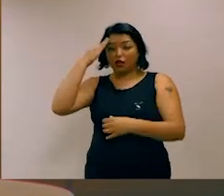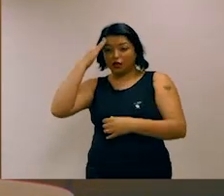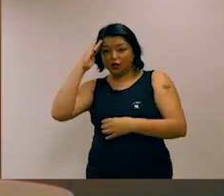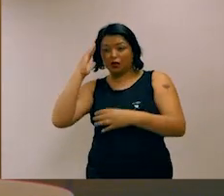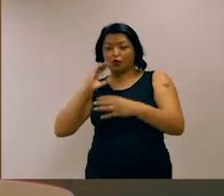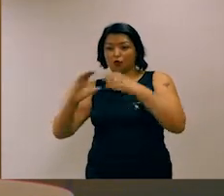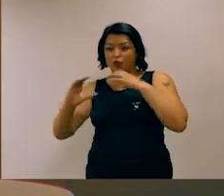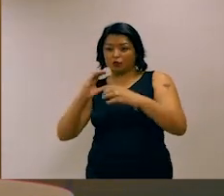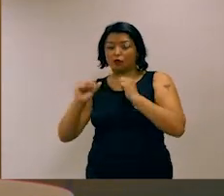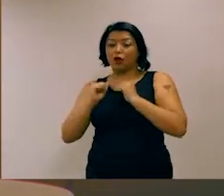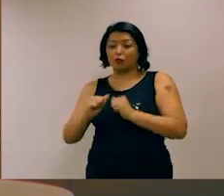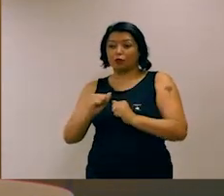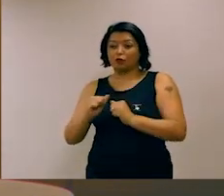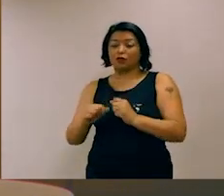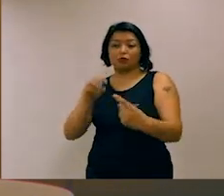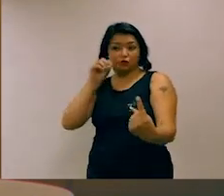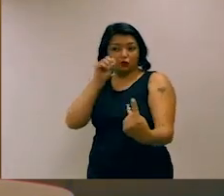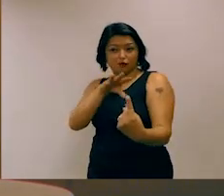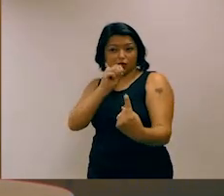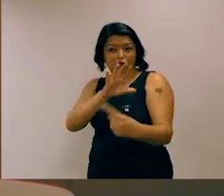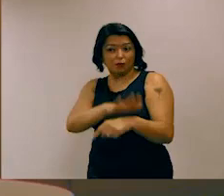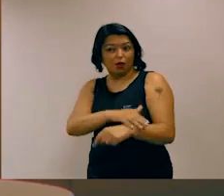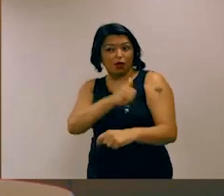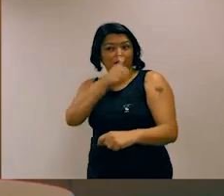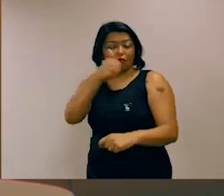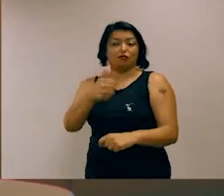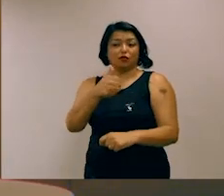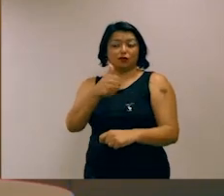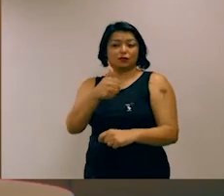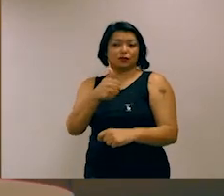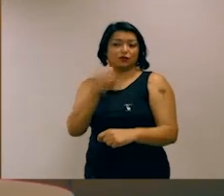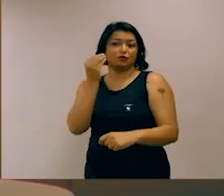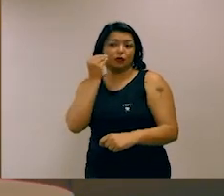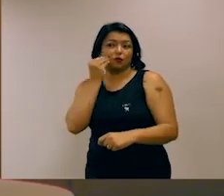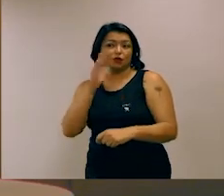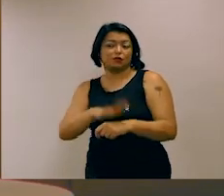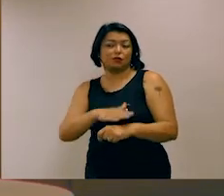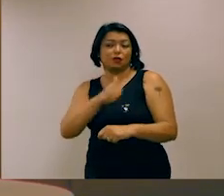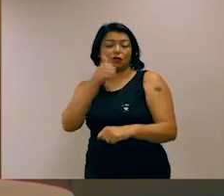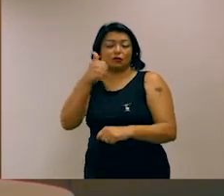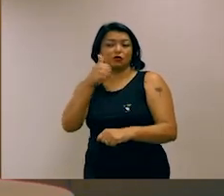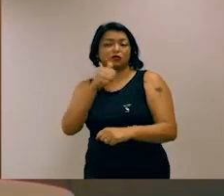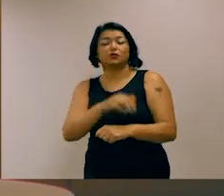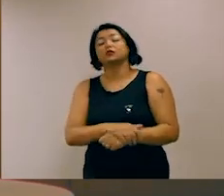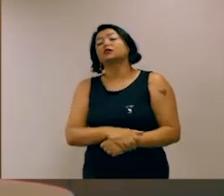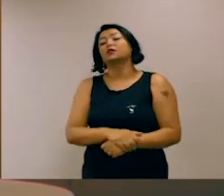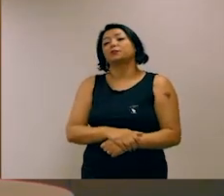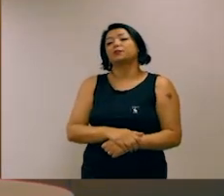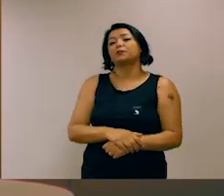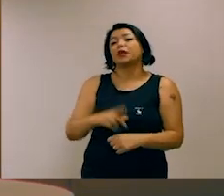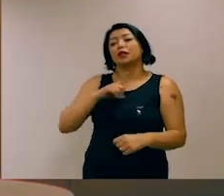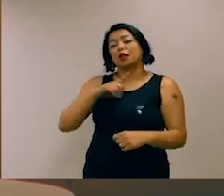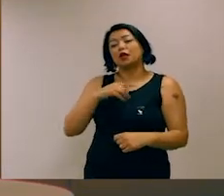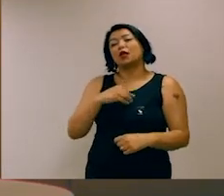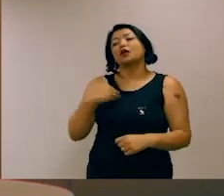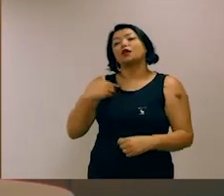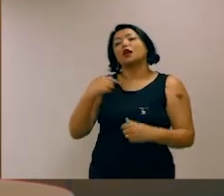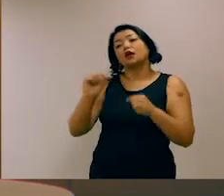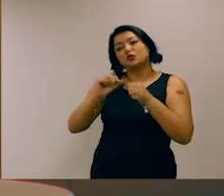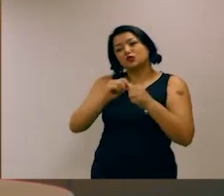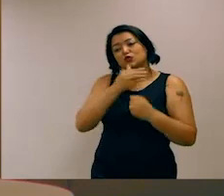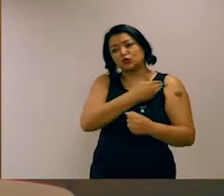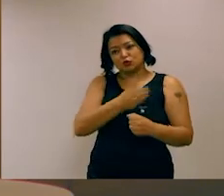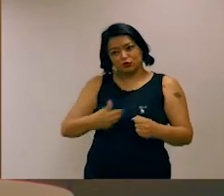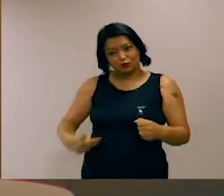and to create a better policy for everyone. So the first step is really to understand how we can do